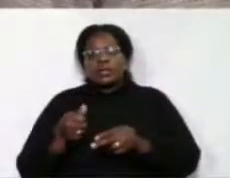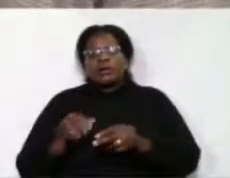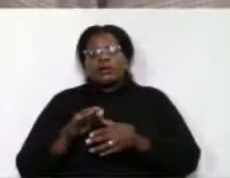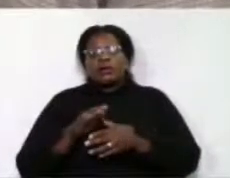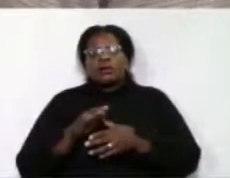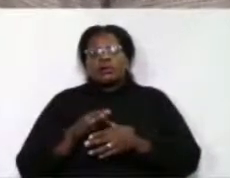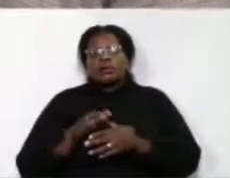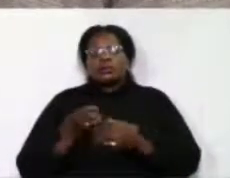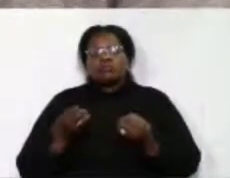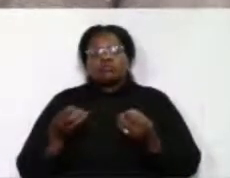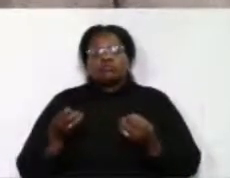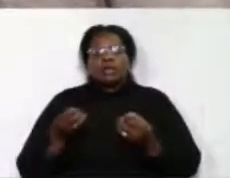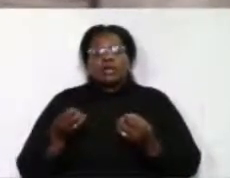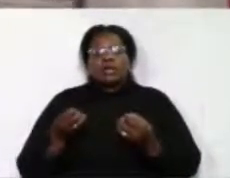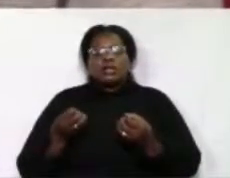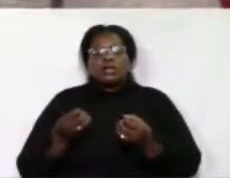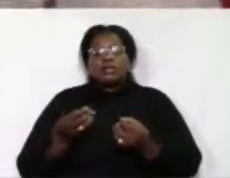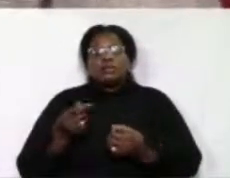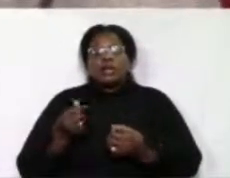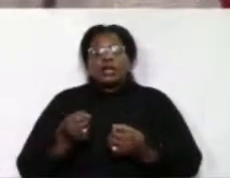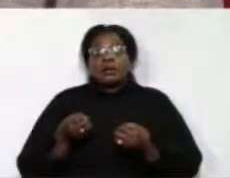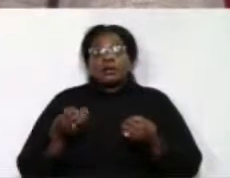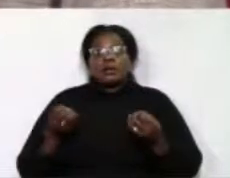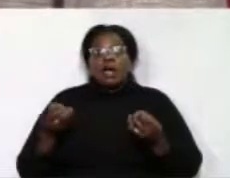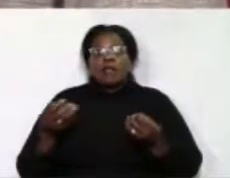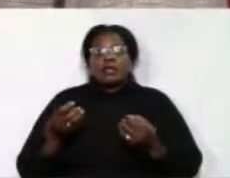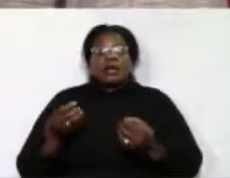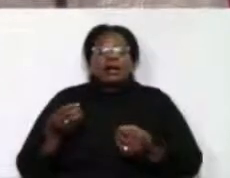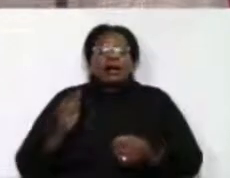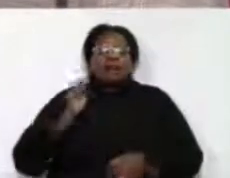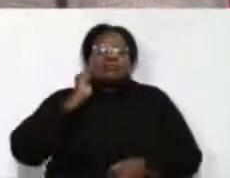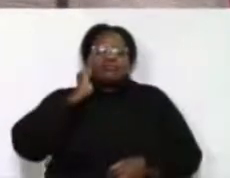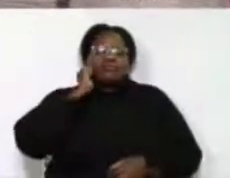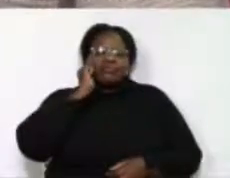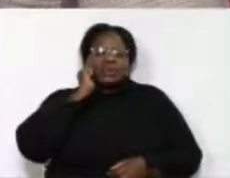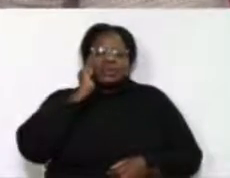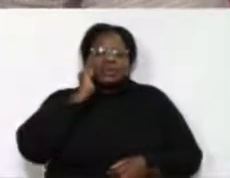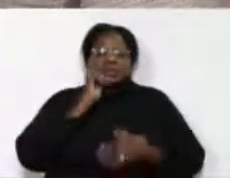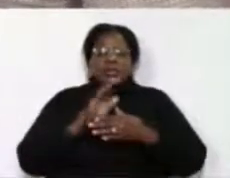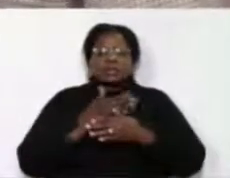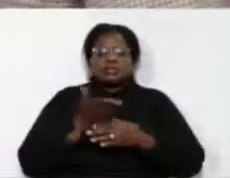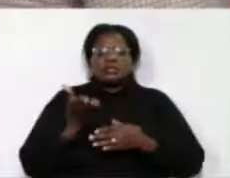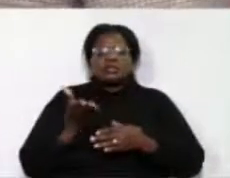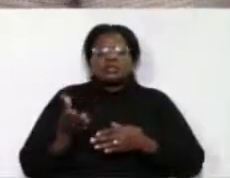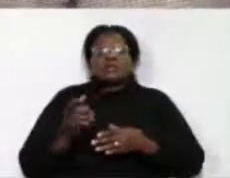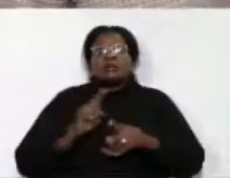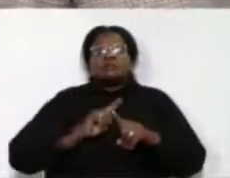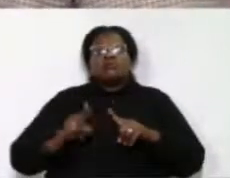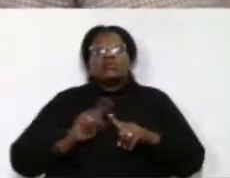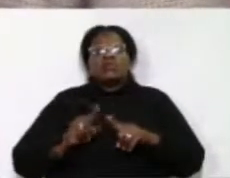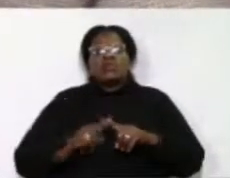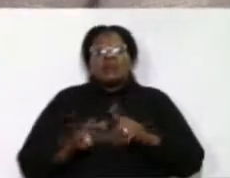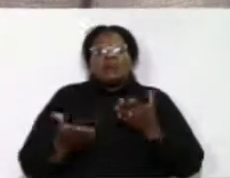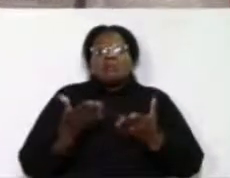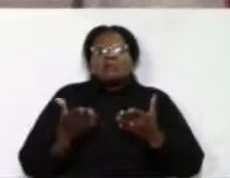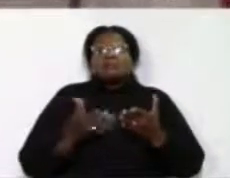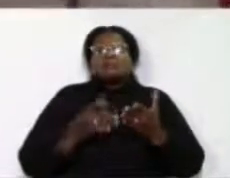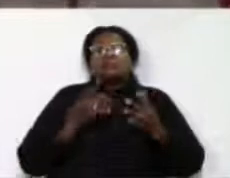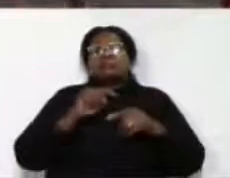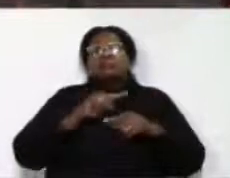more. So I apologize, that was fast. That was income statement, balance sheet, cash